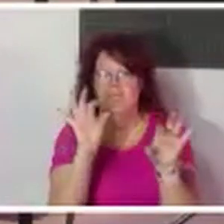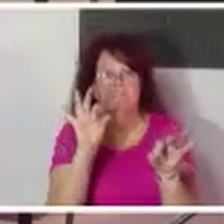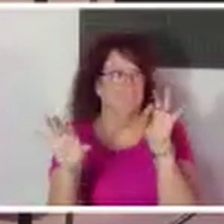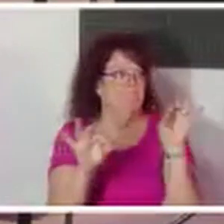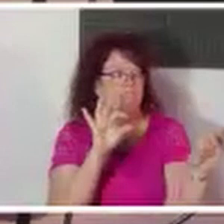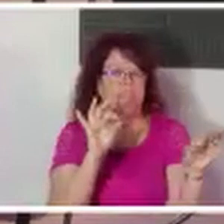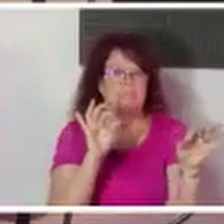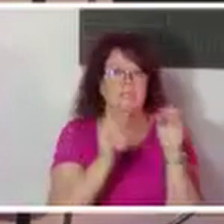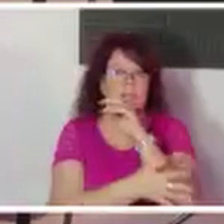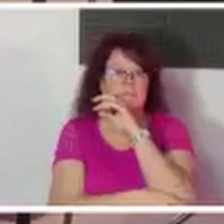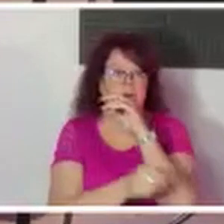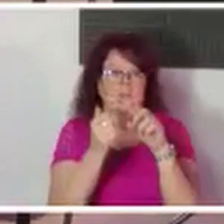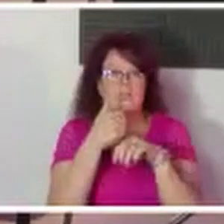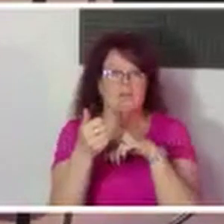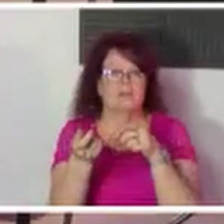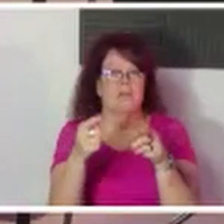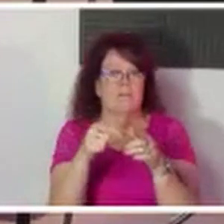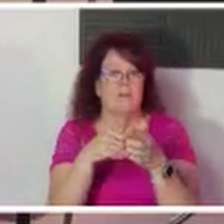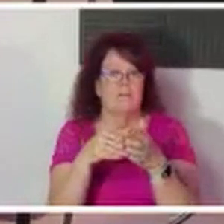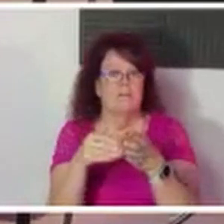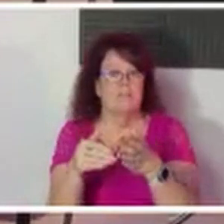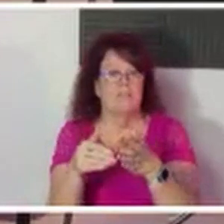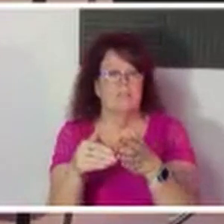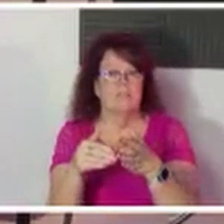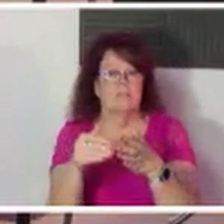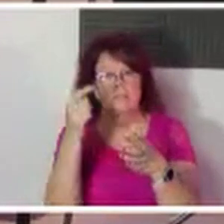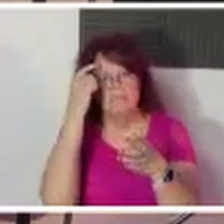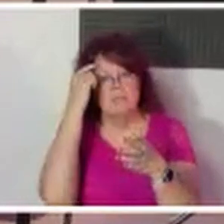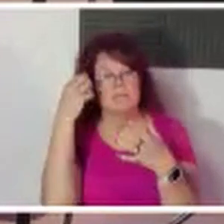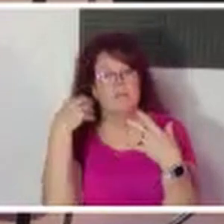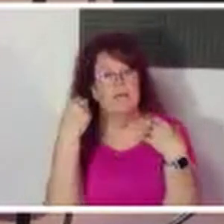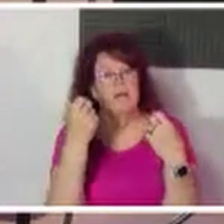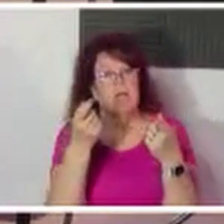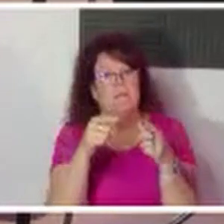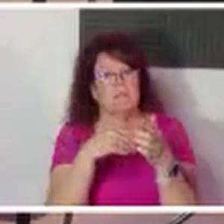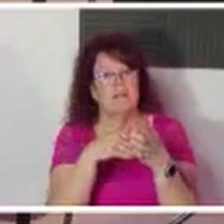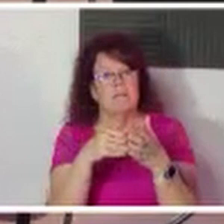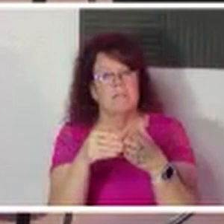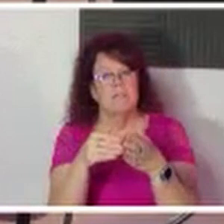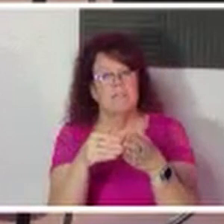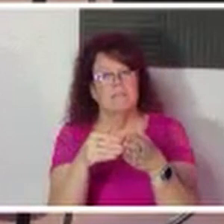Those poverty charges came up quite a bit. The mental health stuff came up quite a bit.